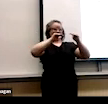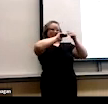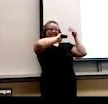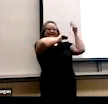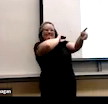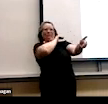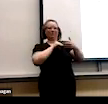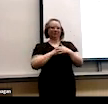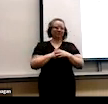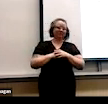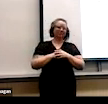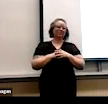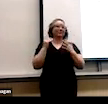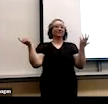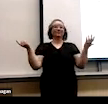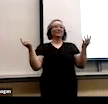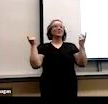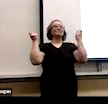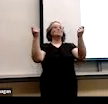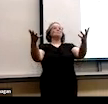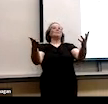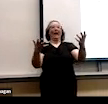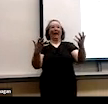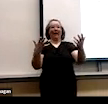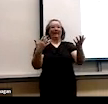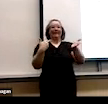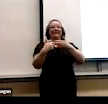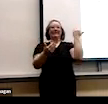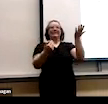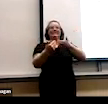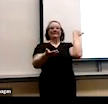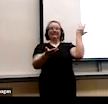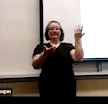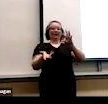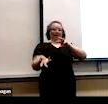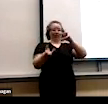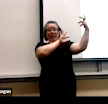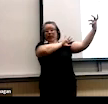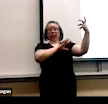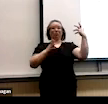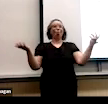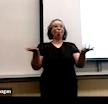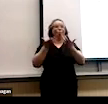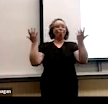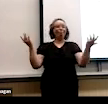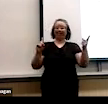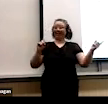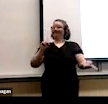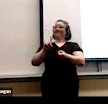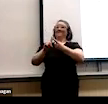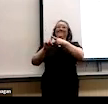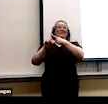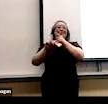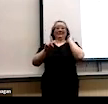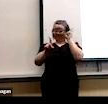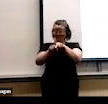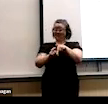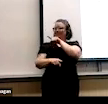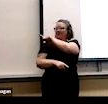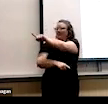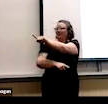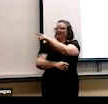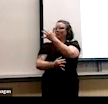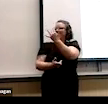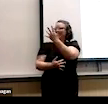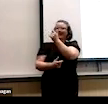never show up to their adult appointments. So that is one thing that's potentially a marker for outcomes in transition. We want to continue